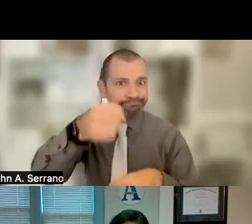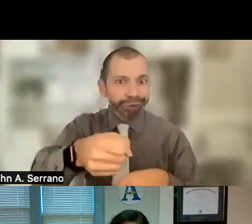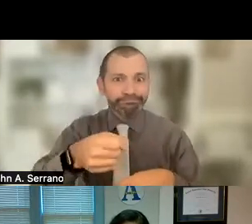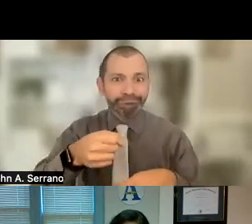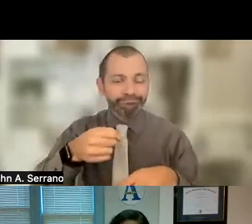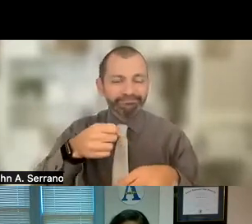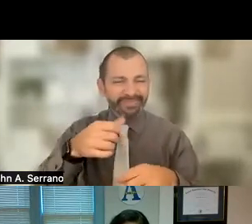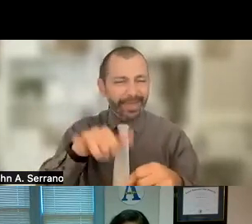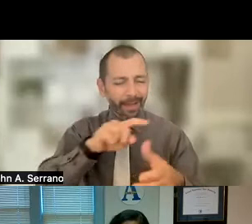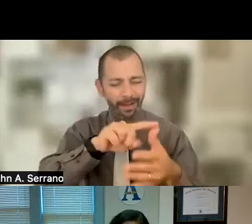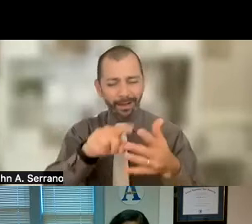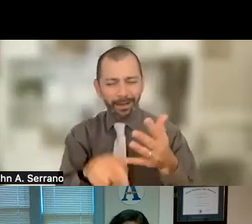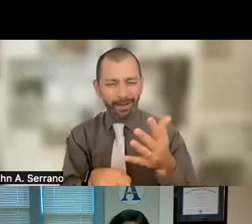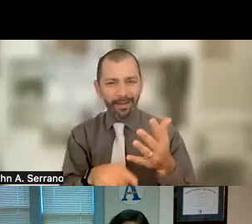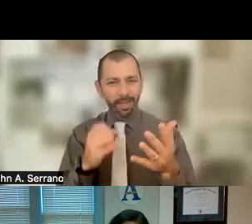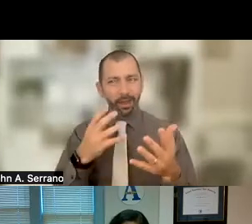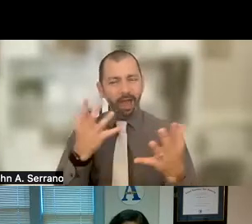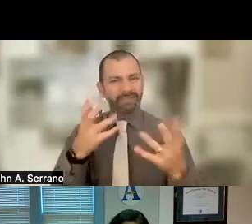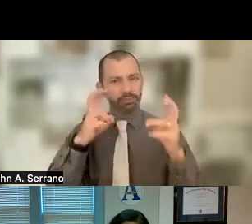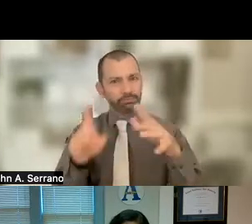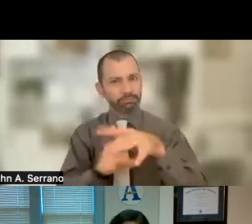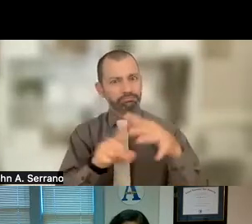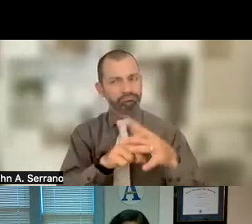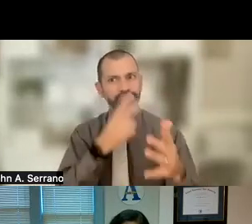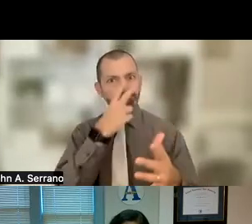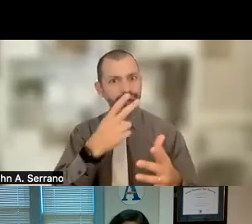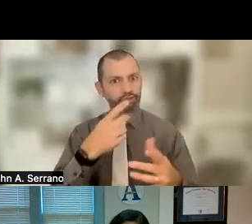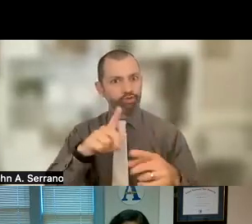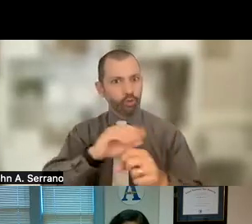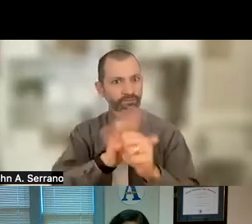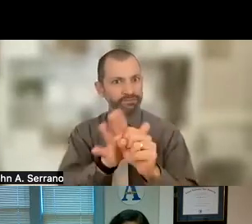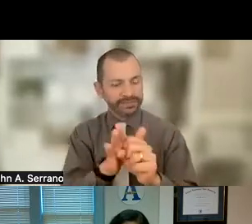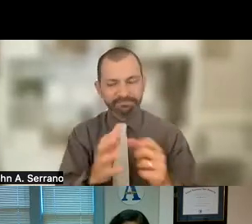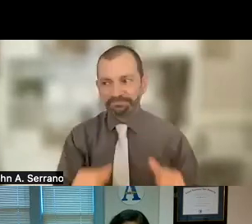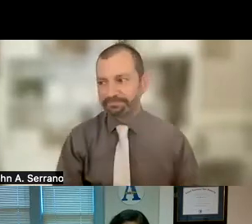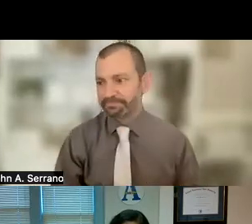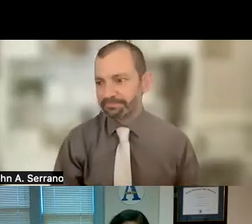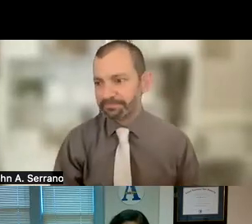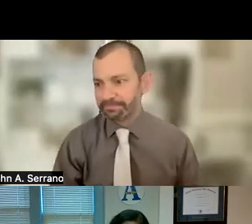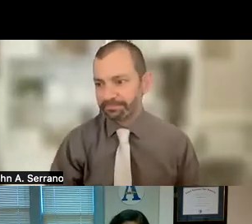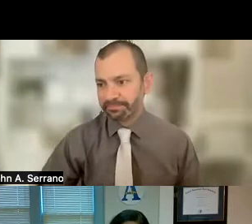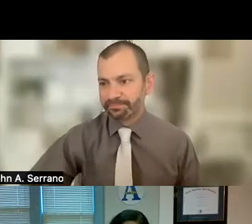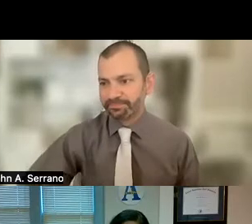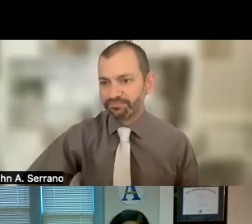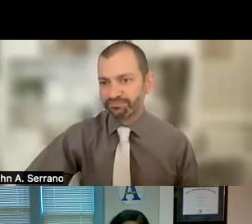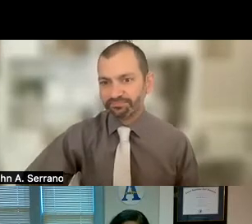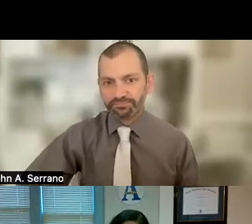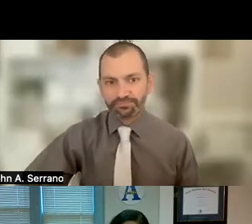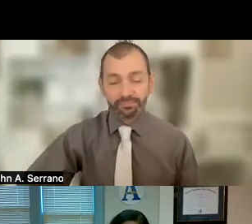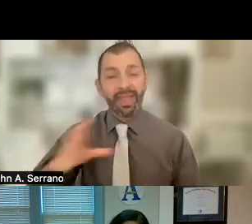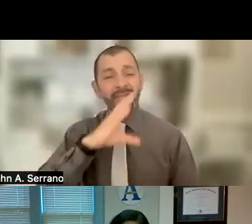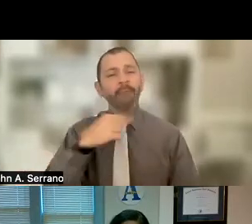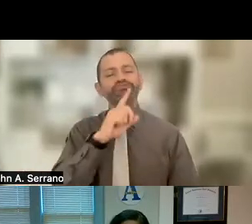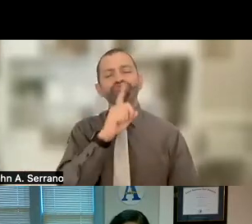coverage that otherwise wouldn't, having a principal in the classroom. And each of these has had an impact, all specific to the last 2